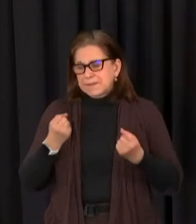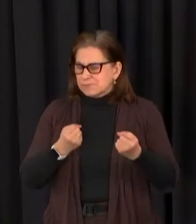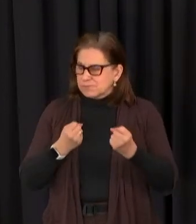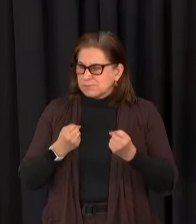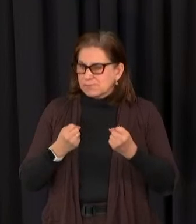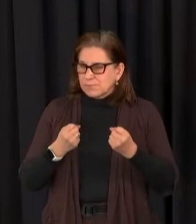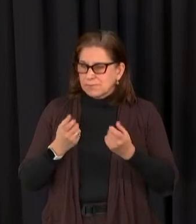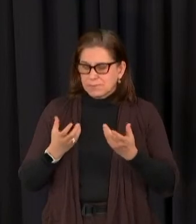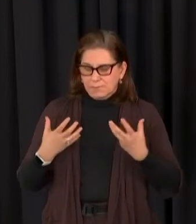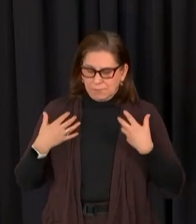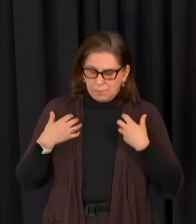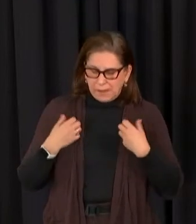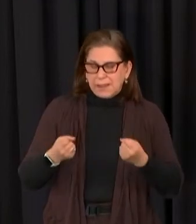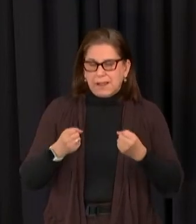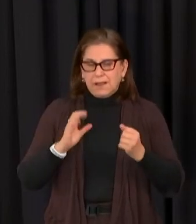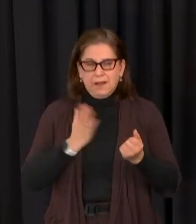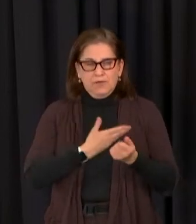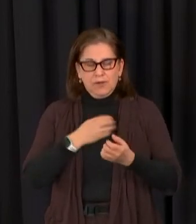economy in our city.